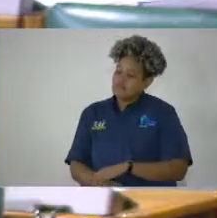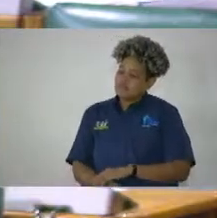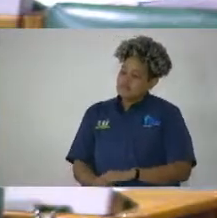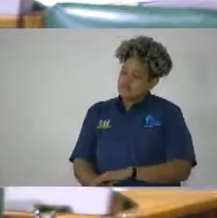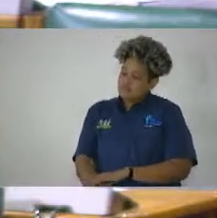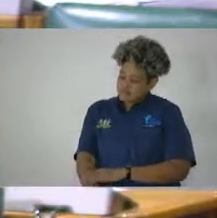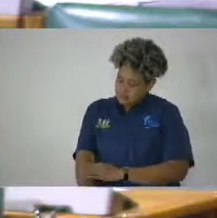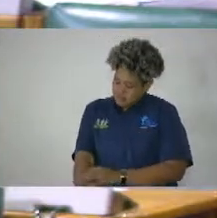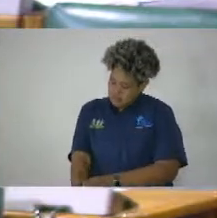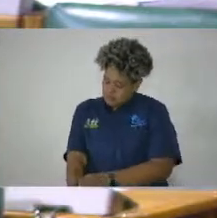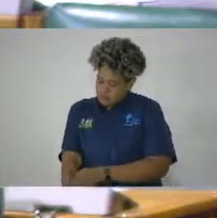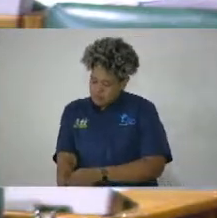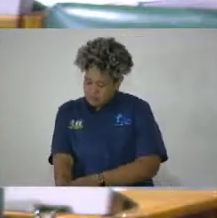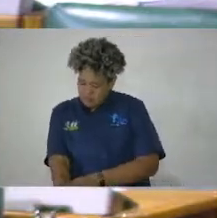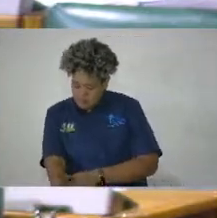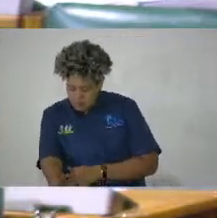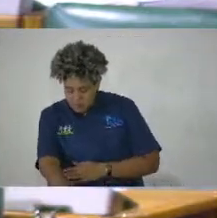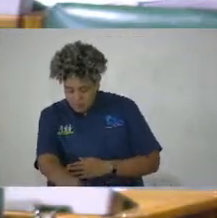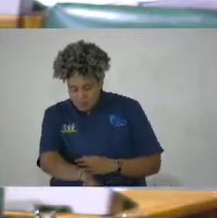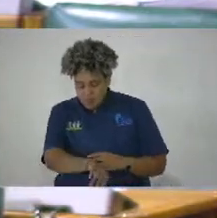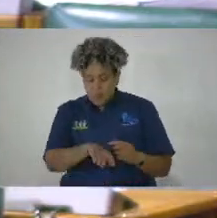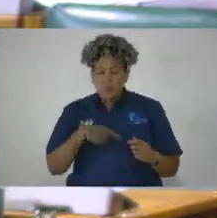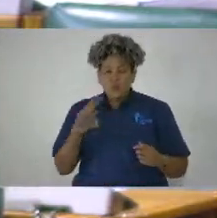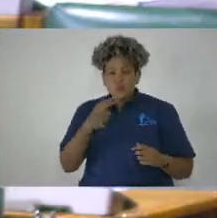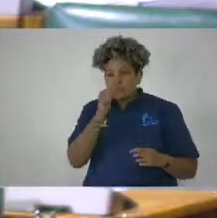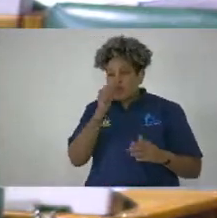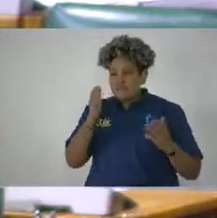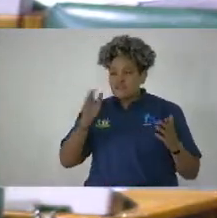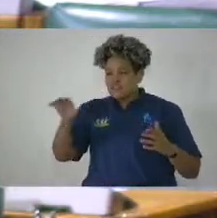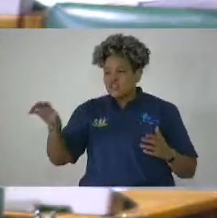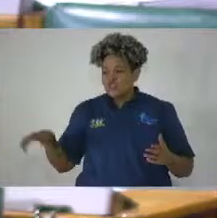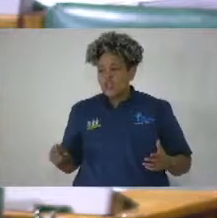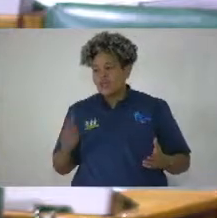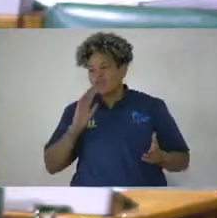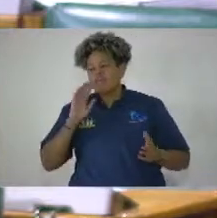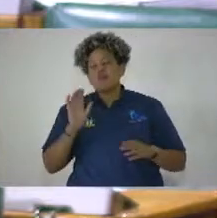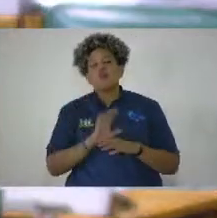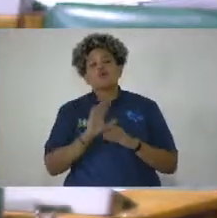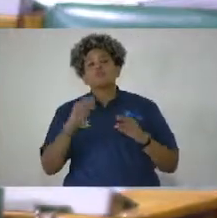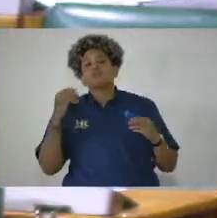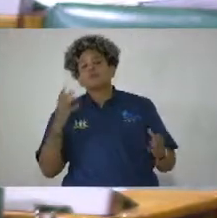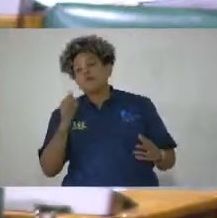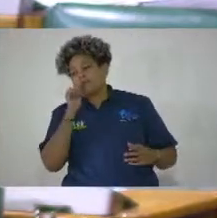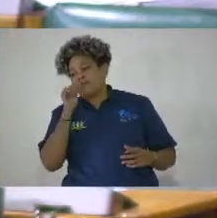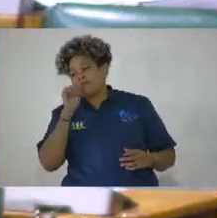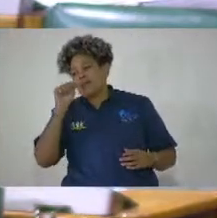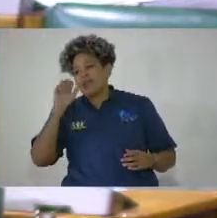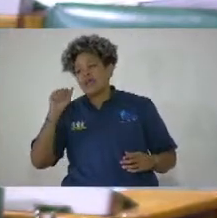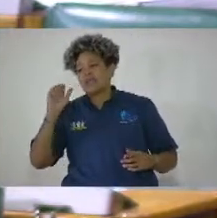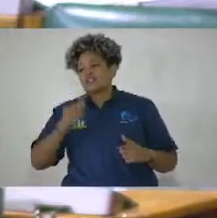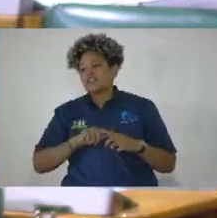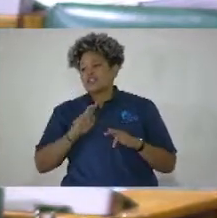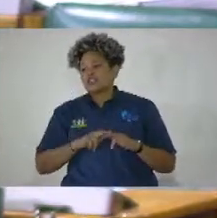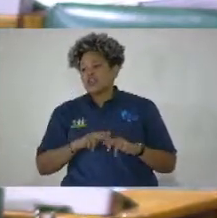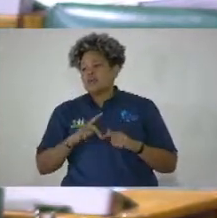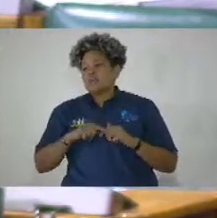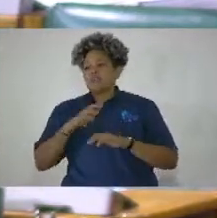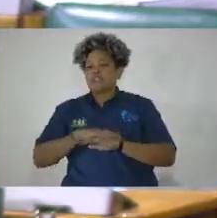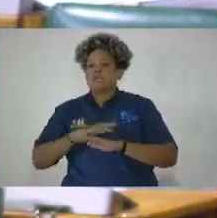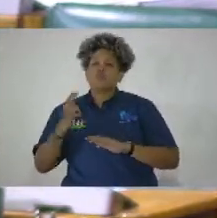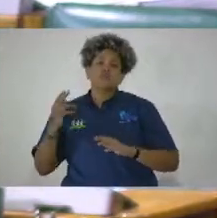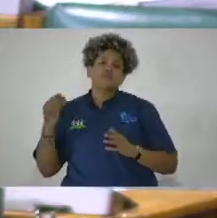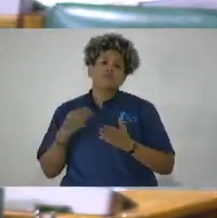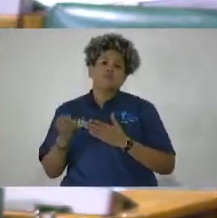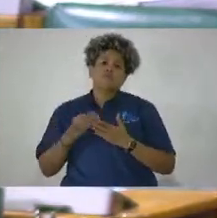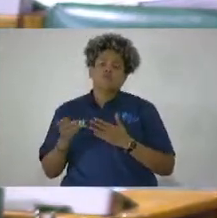within court complexes, private services, the computers supplied by private agents, the air conditioners, the chairs, and the desks,